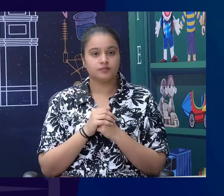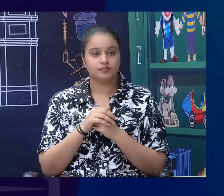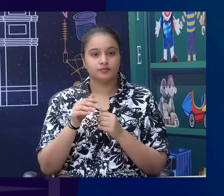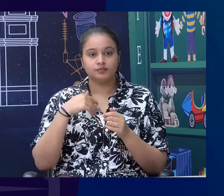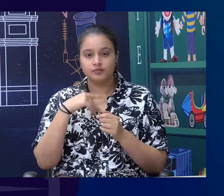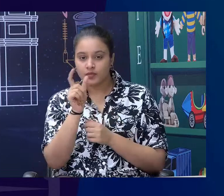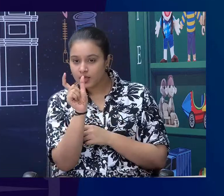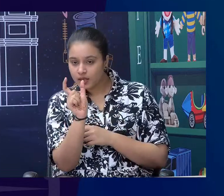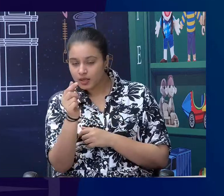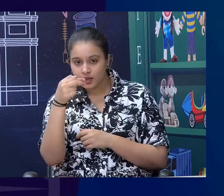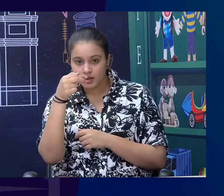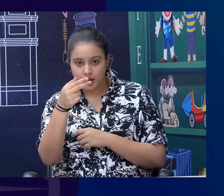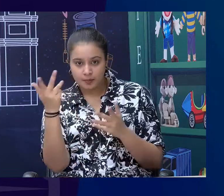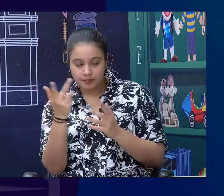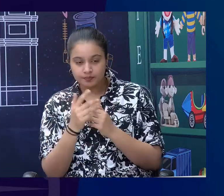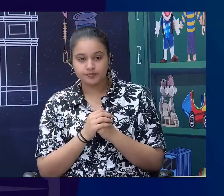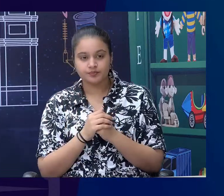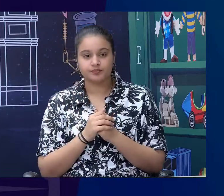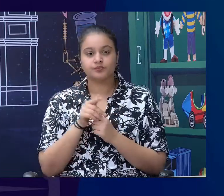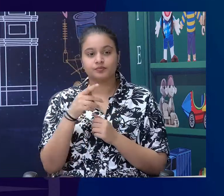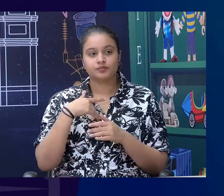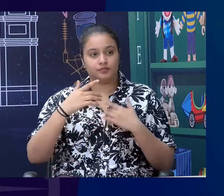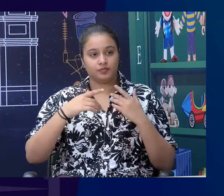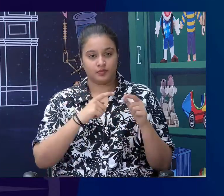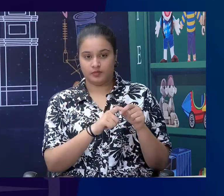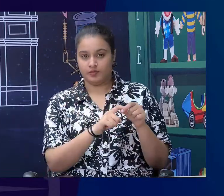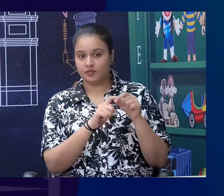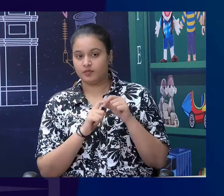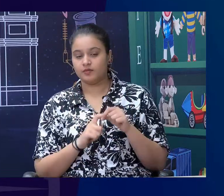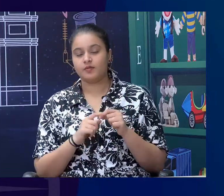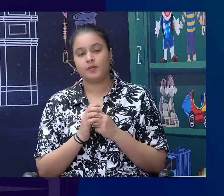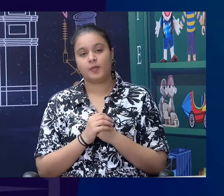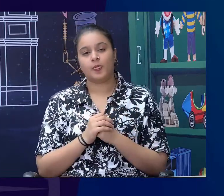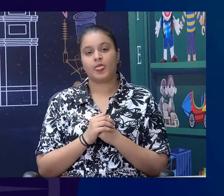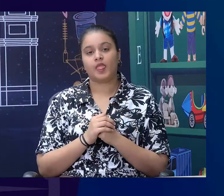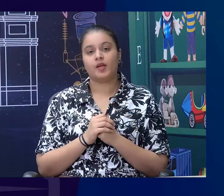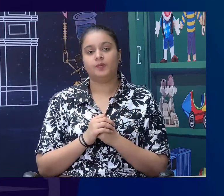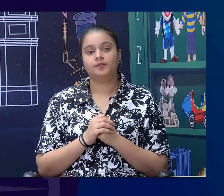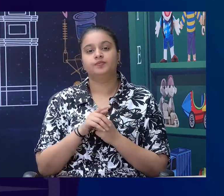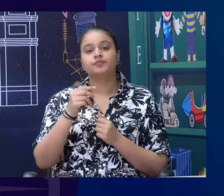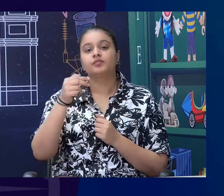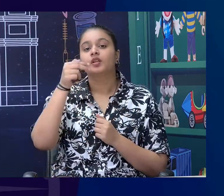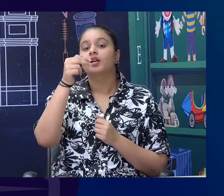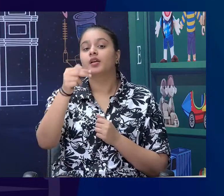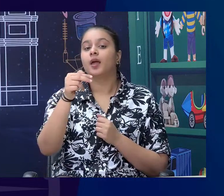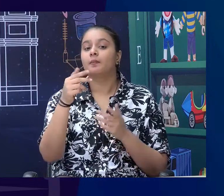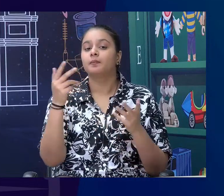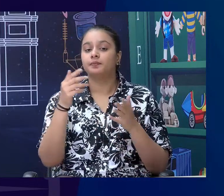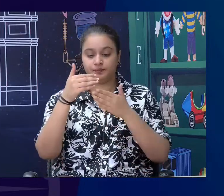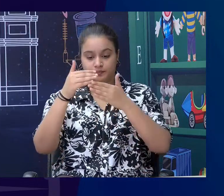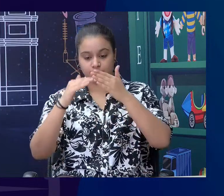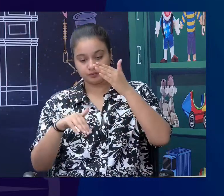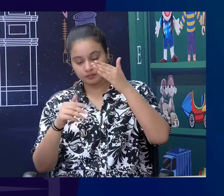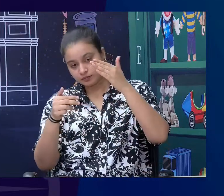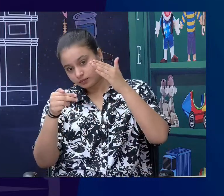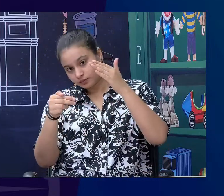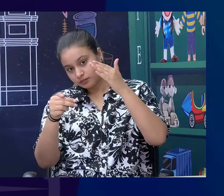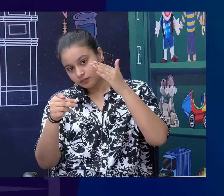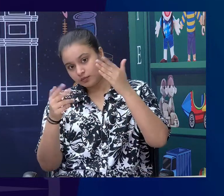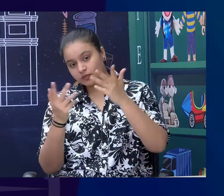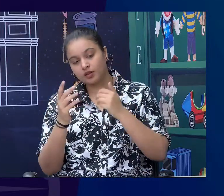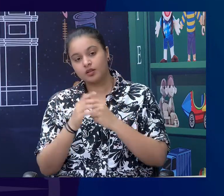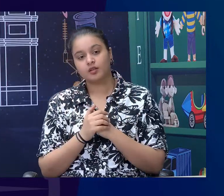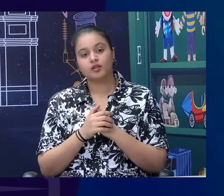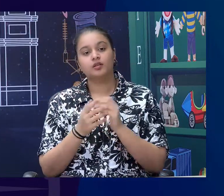at the bottom? Oh, that's an interesting question, Harpreet. Okay. So, the name that's written at the bottom of the page